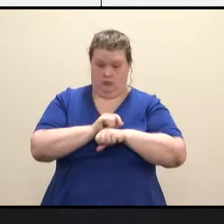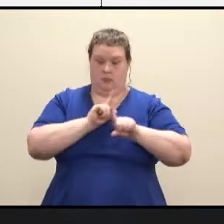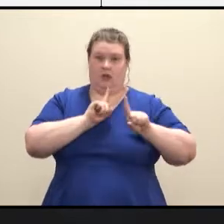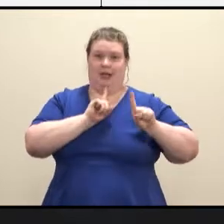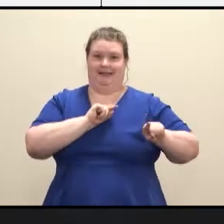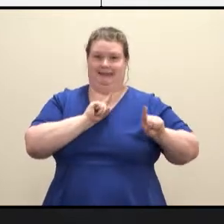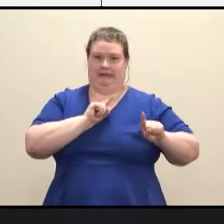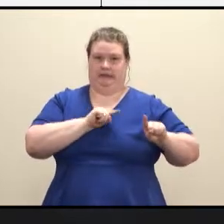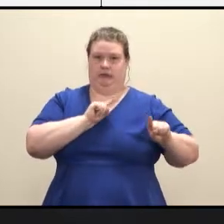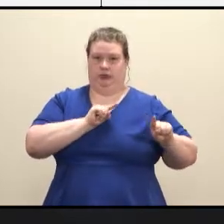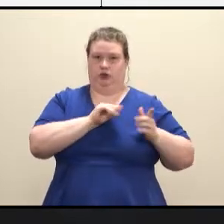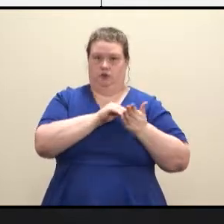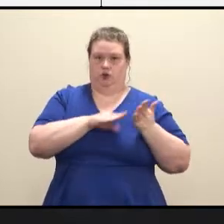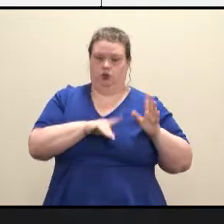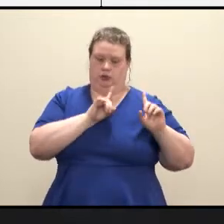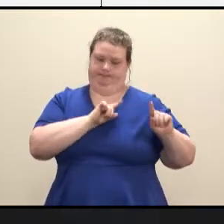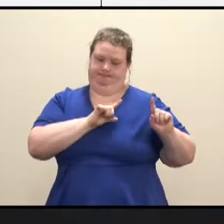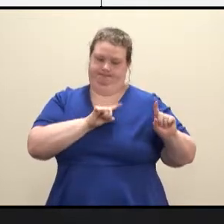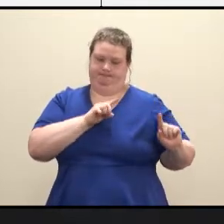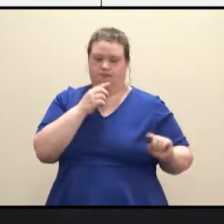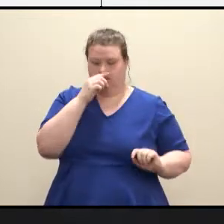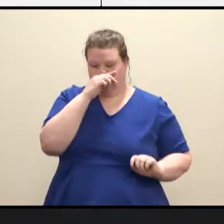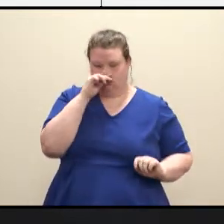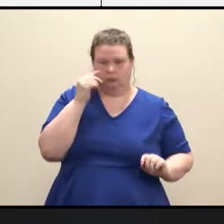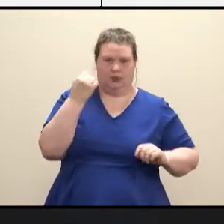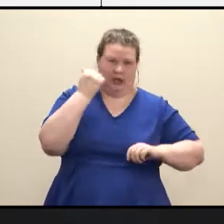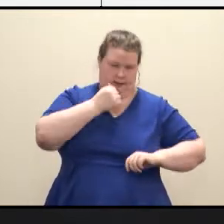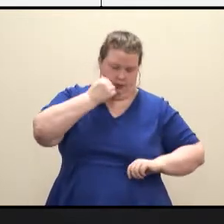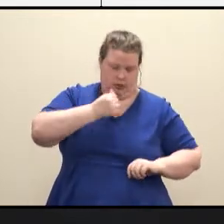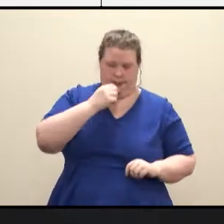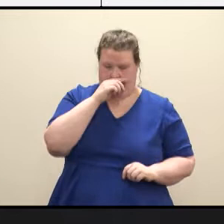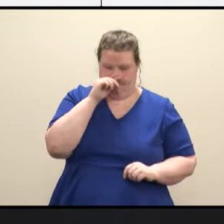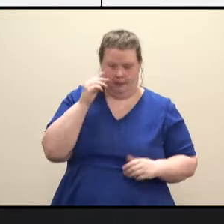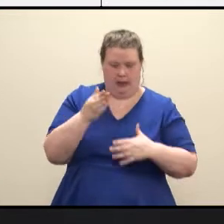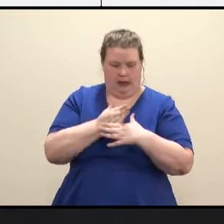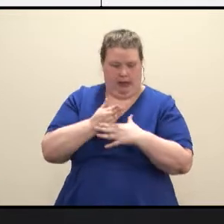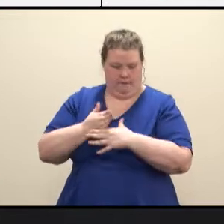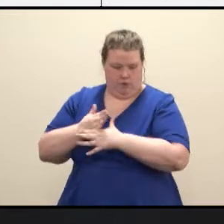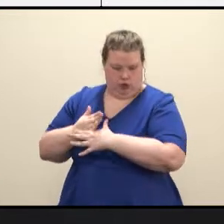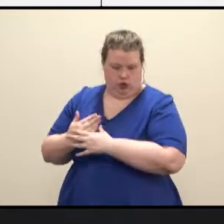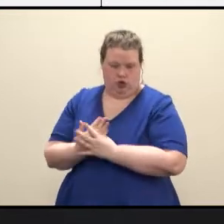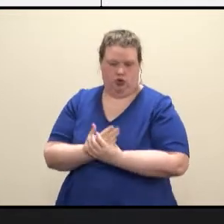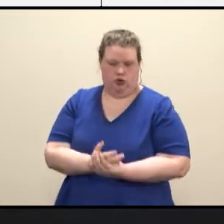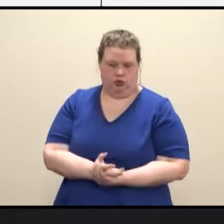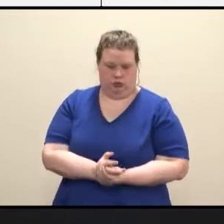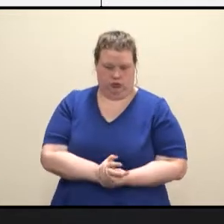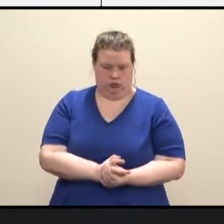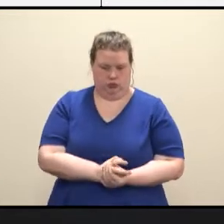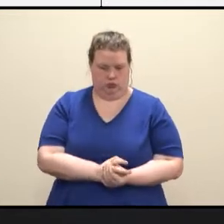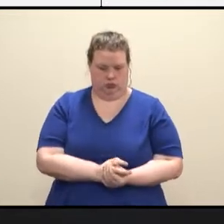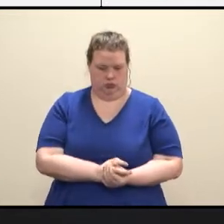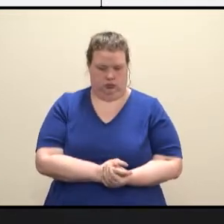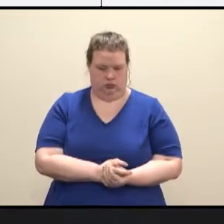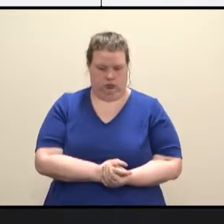weeks you see up there in the top. And the average of what that attendance was, that is an attendance